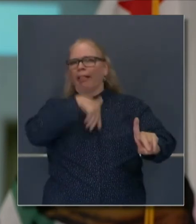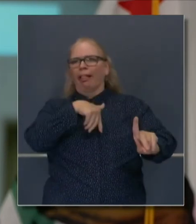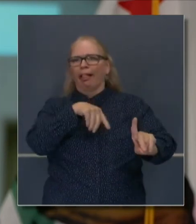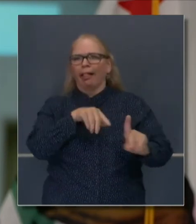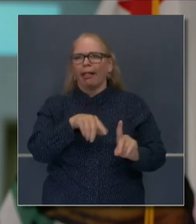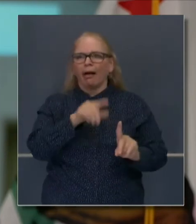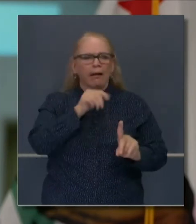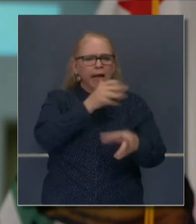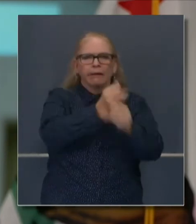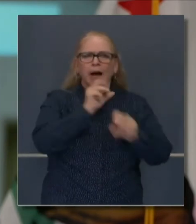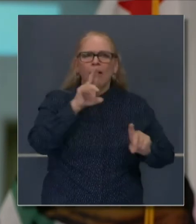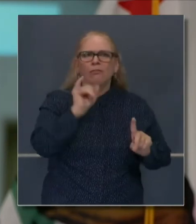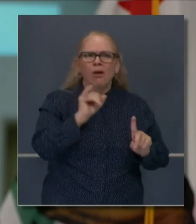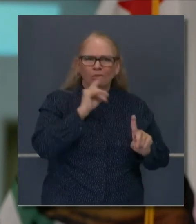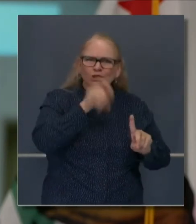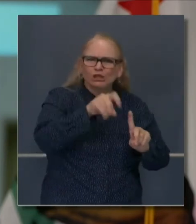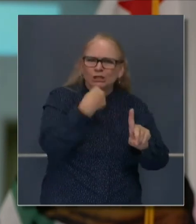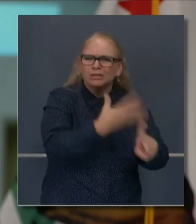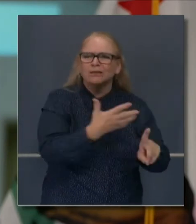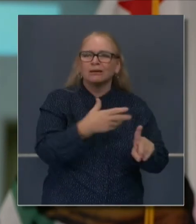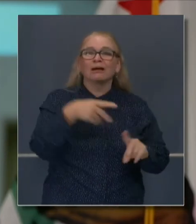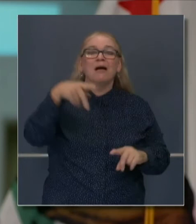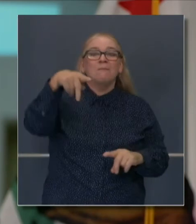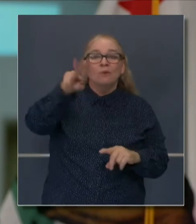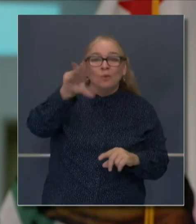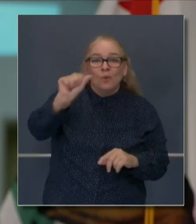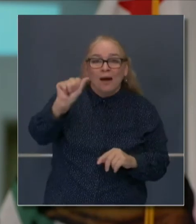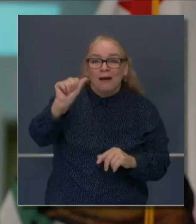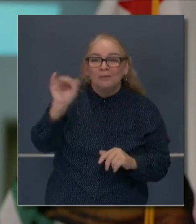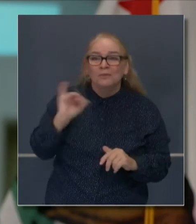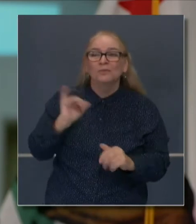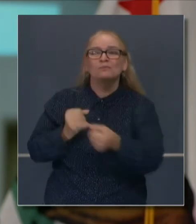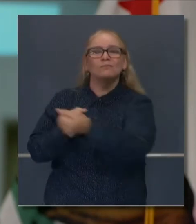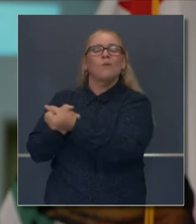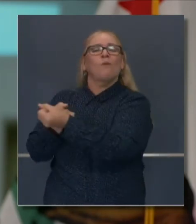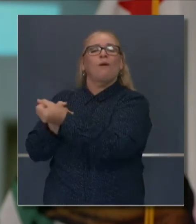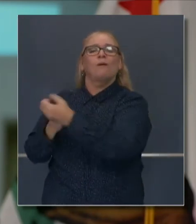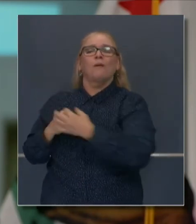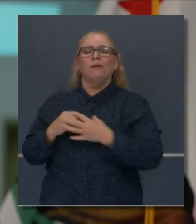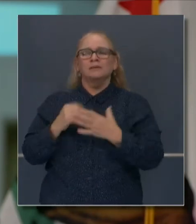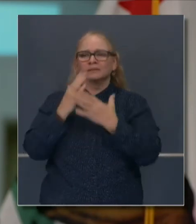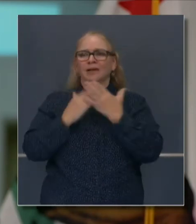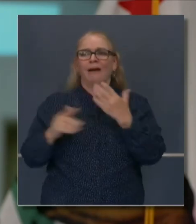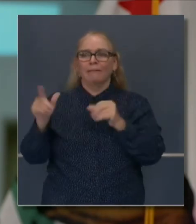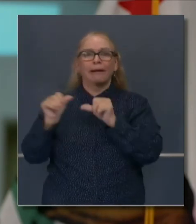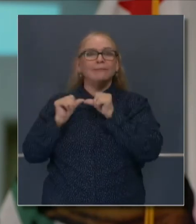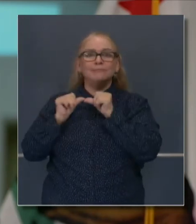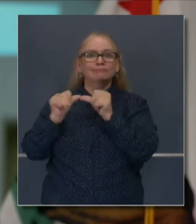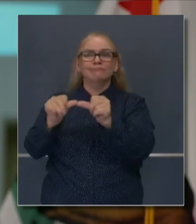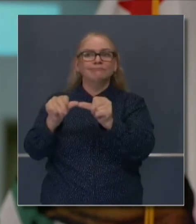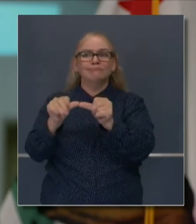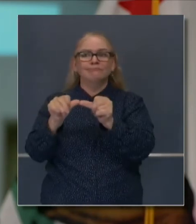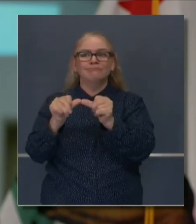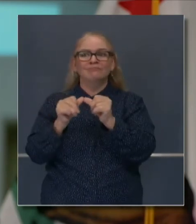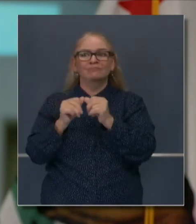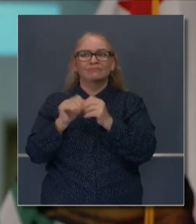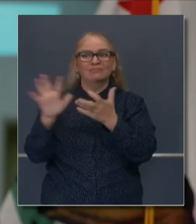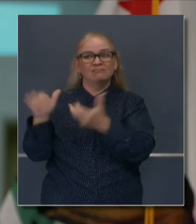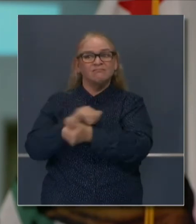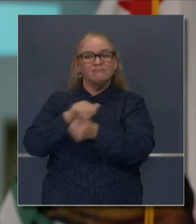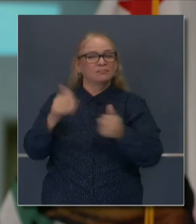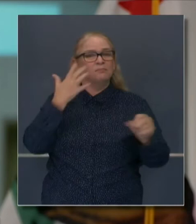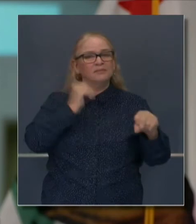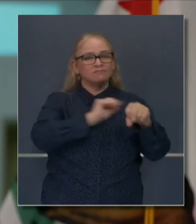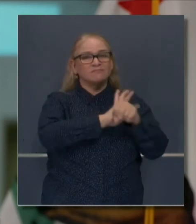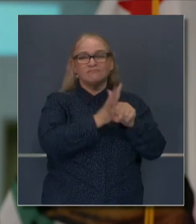or the PUA support, and that may be more permanently harmed by this pandemic as it relates to